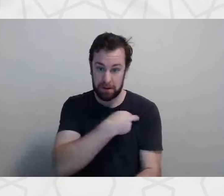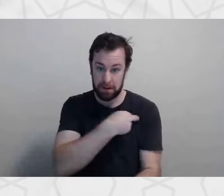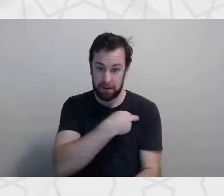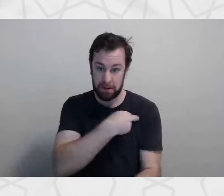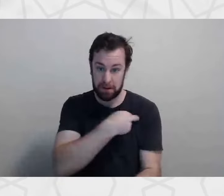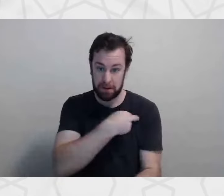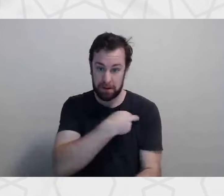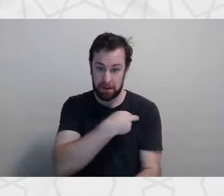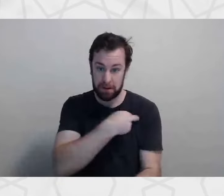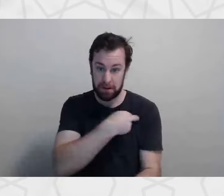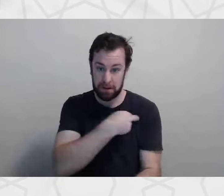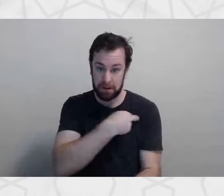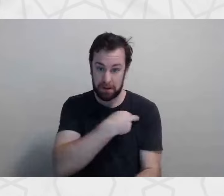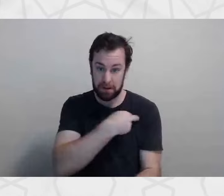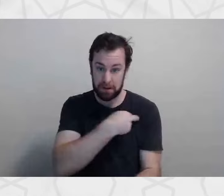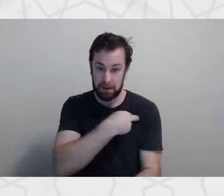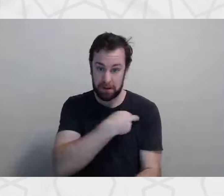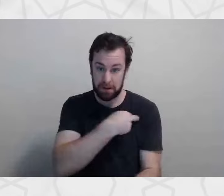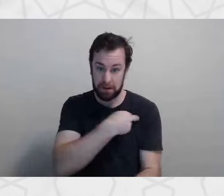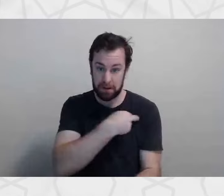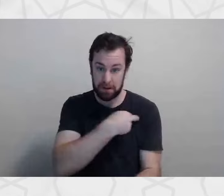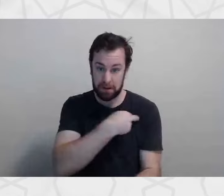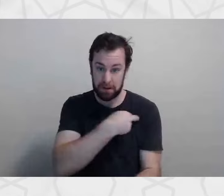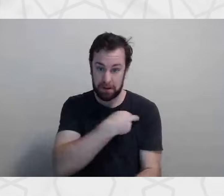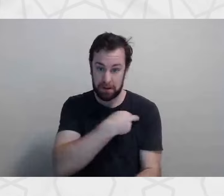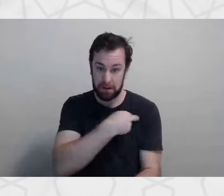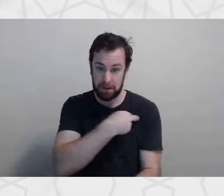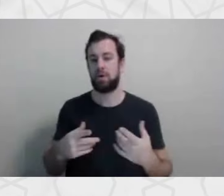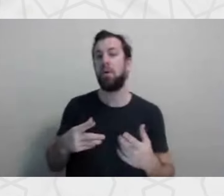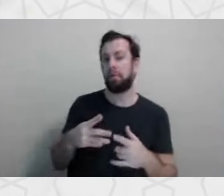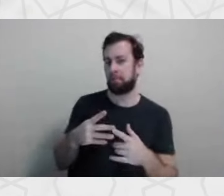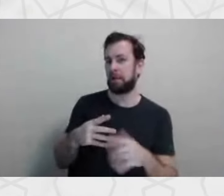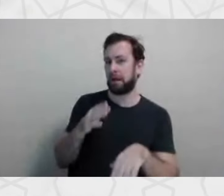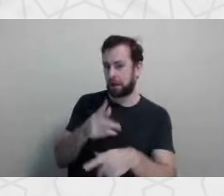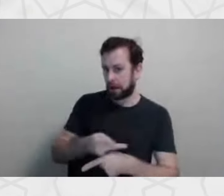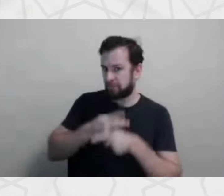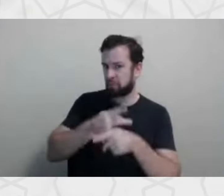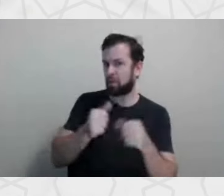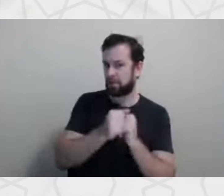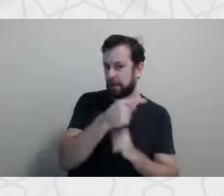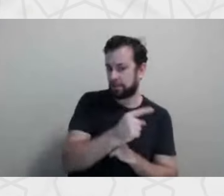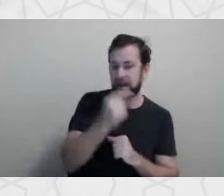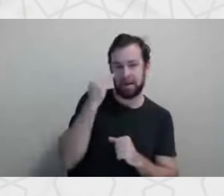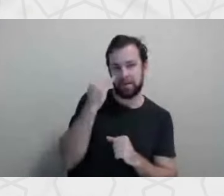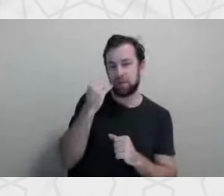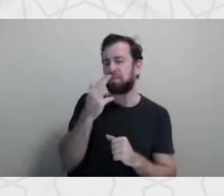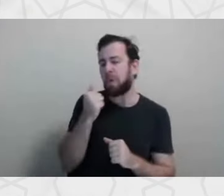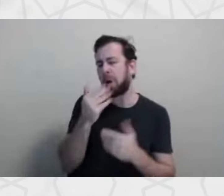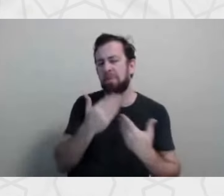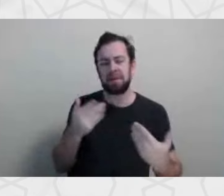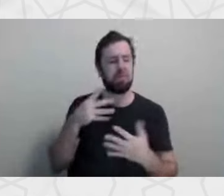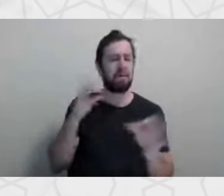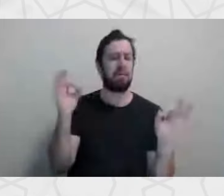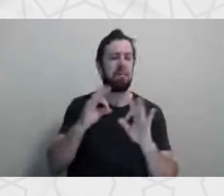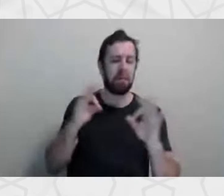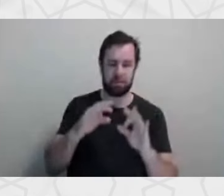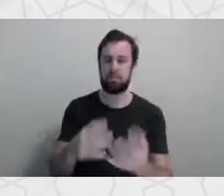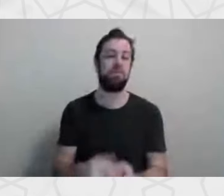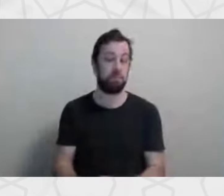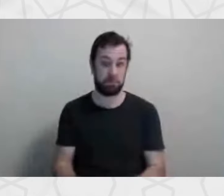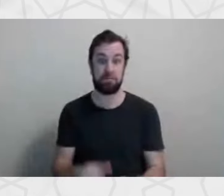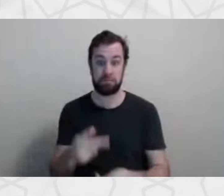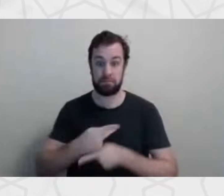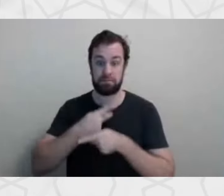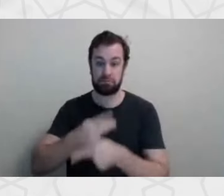big things, so beware of him in small things. This is a deep